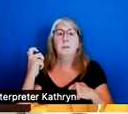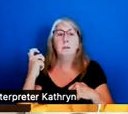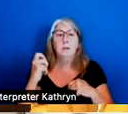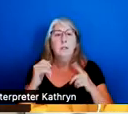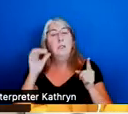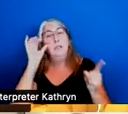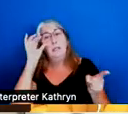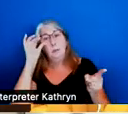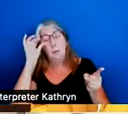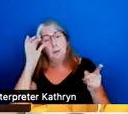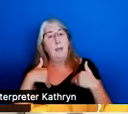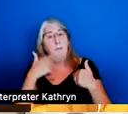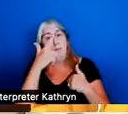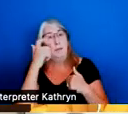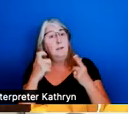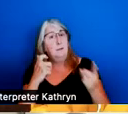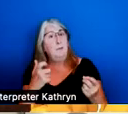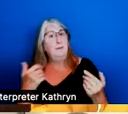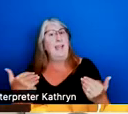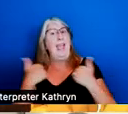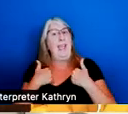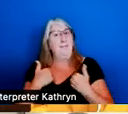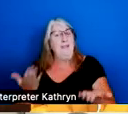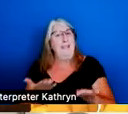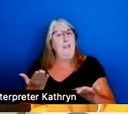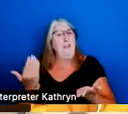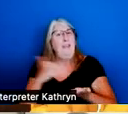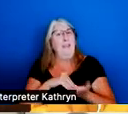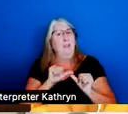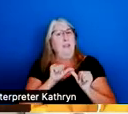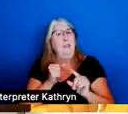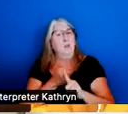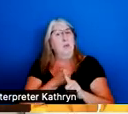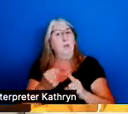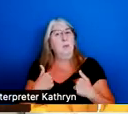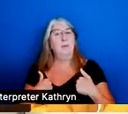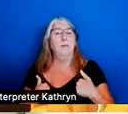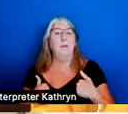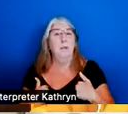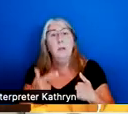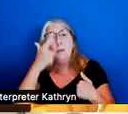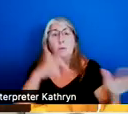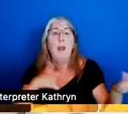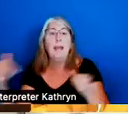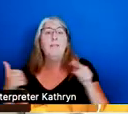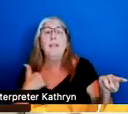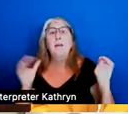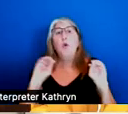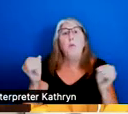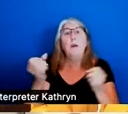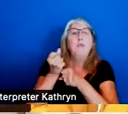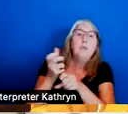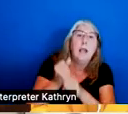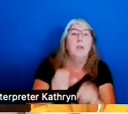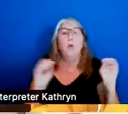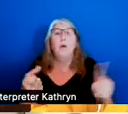he was happy because he was going to have me again to continue the abuse. Because when I left, he didn't have nobody to yell, nobody to scream,